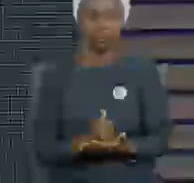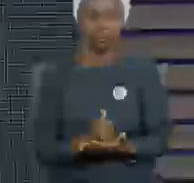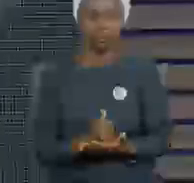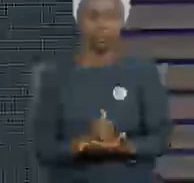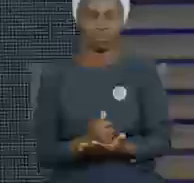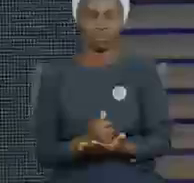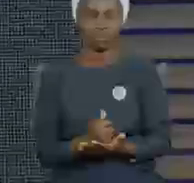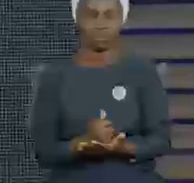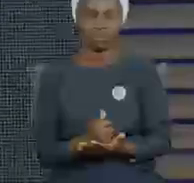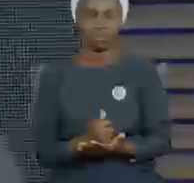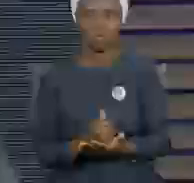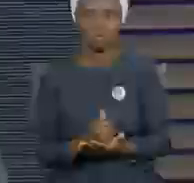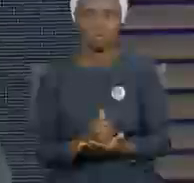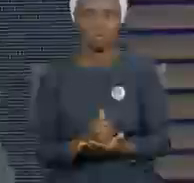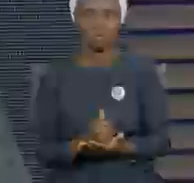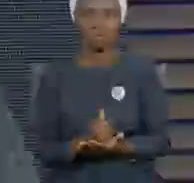You say deliberate.